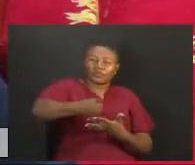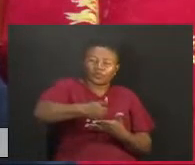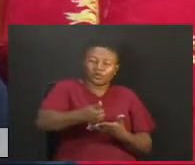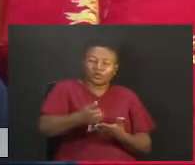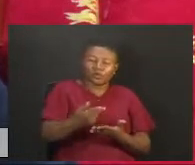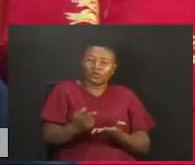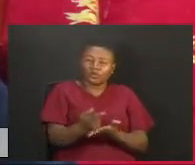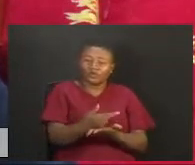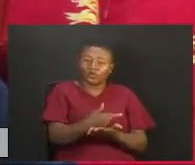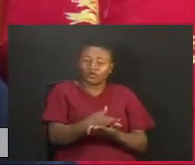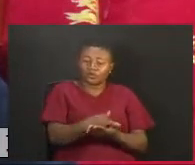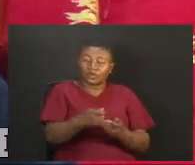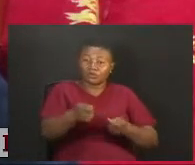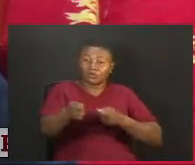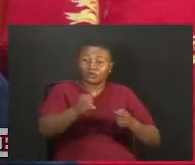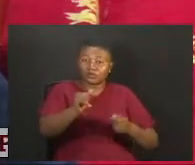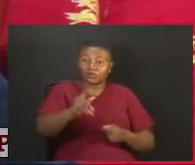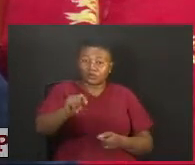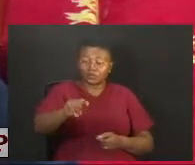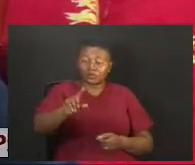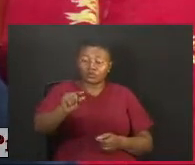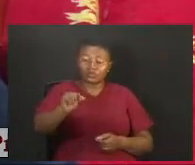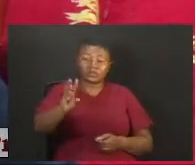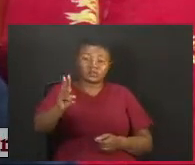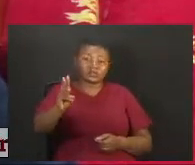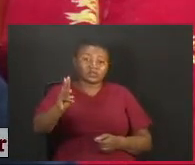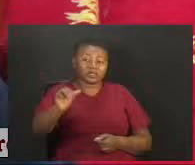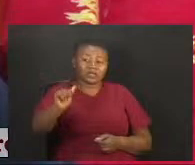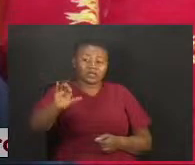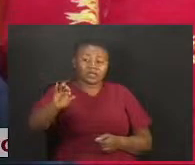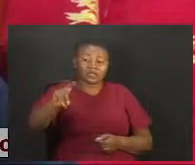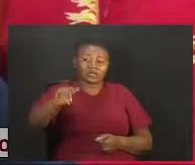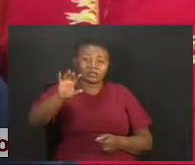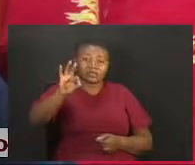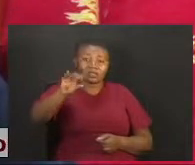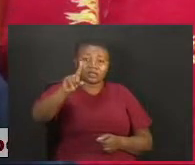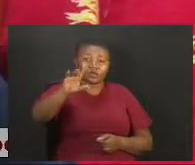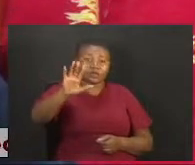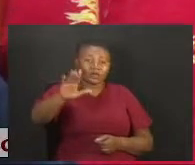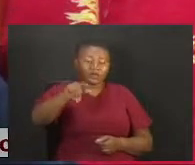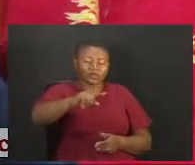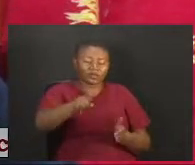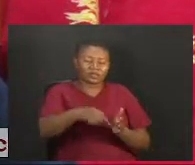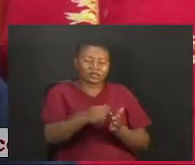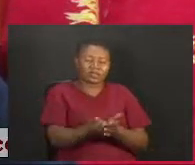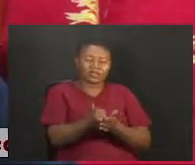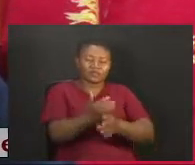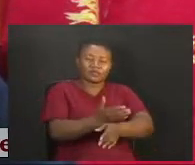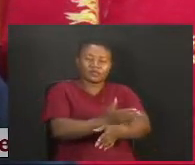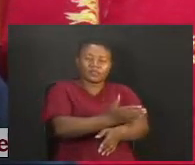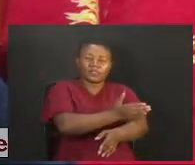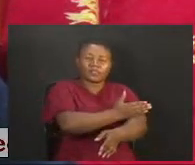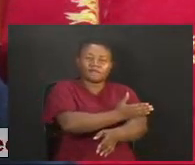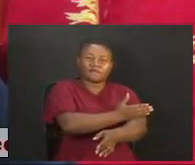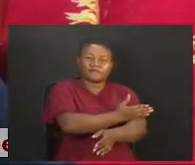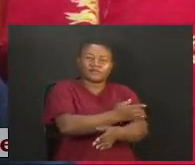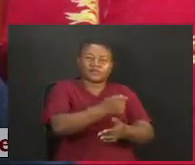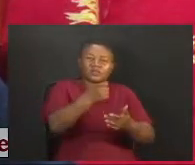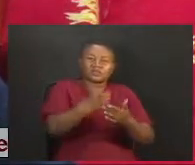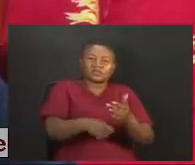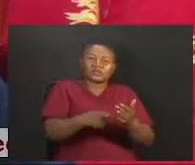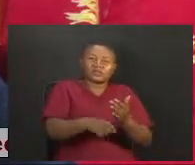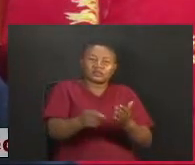Act 2016, Act 915. This measure will improve the tax revenue net of tax refund